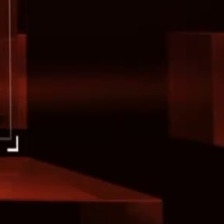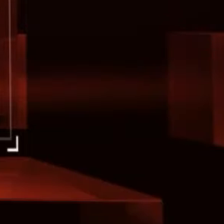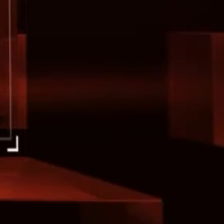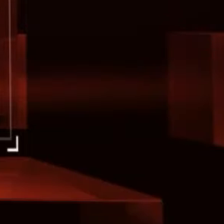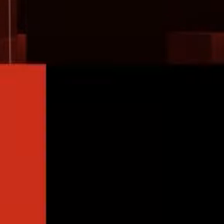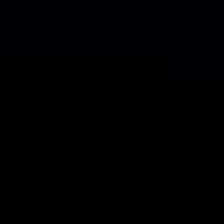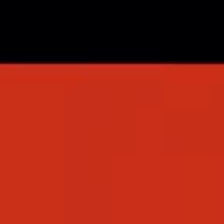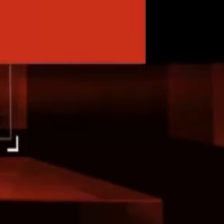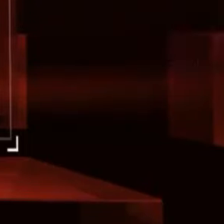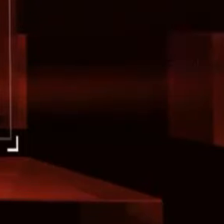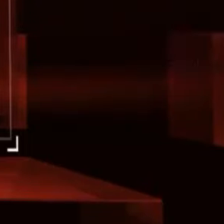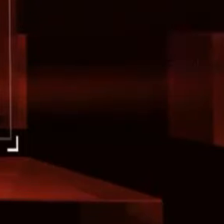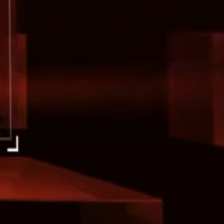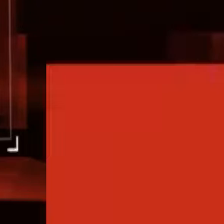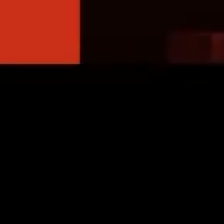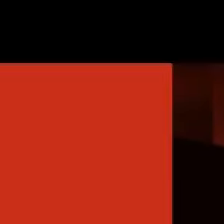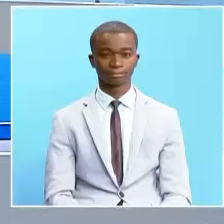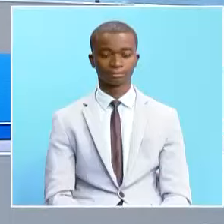reversing biodiversity loss.